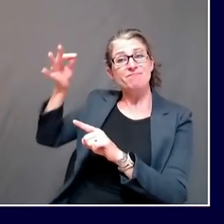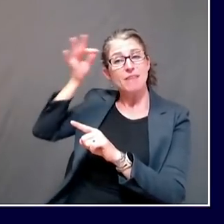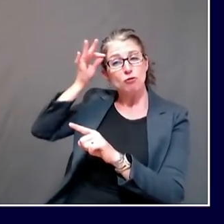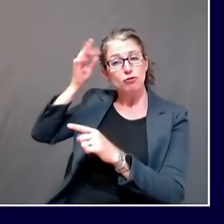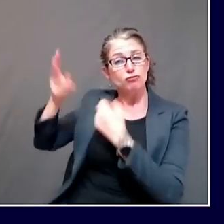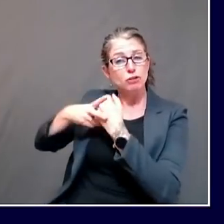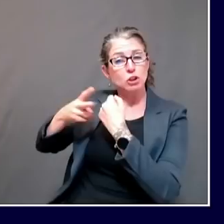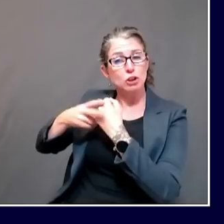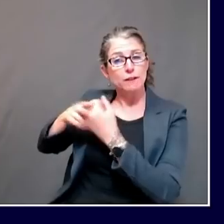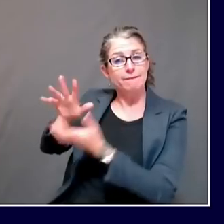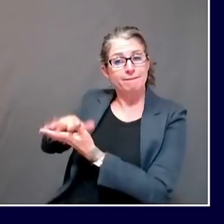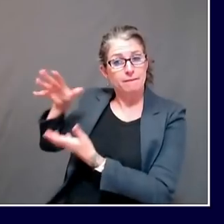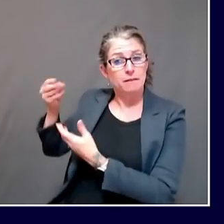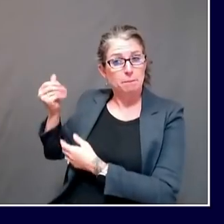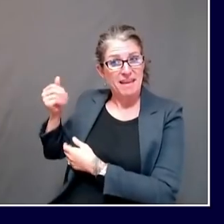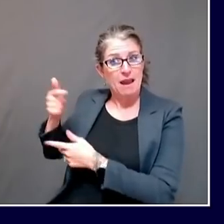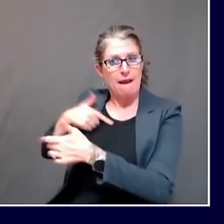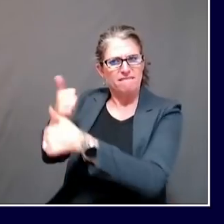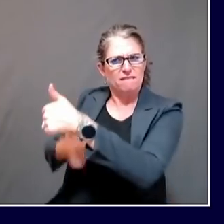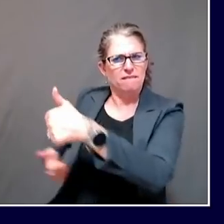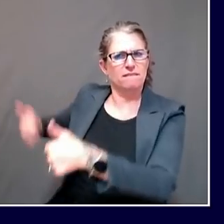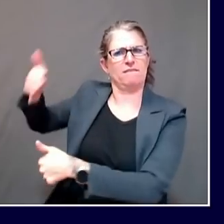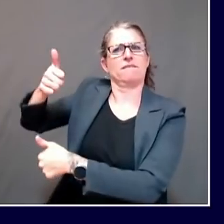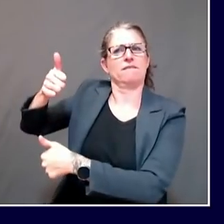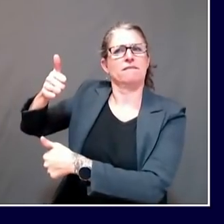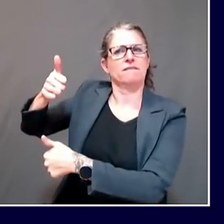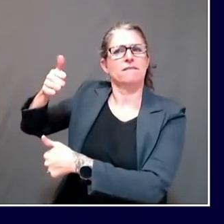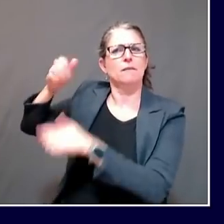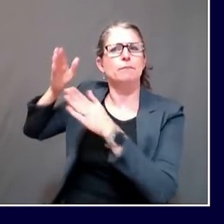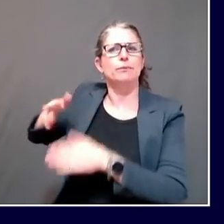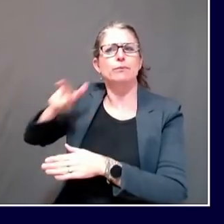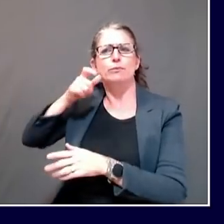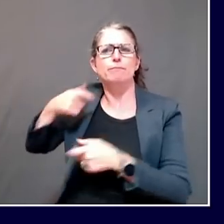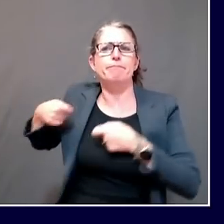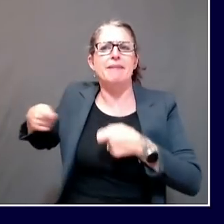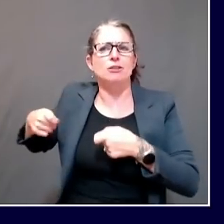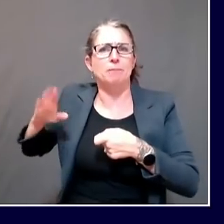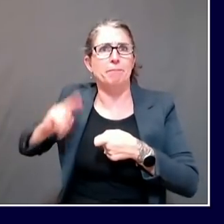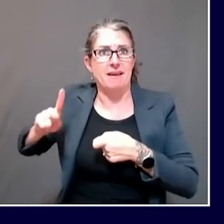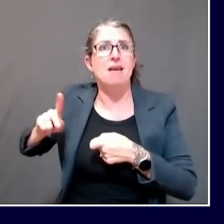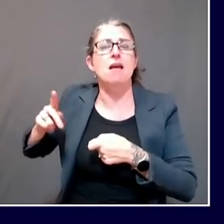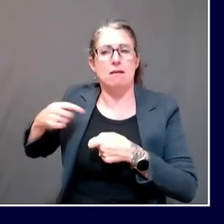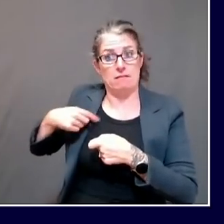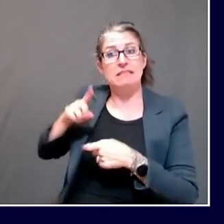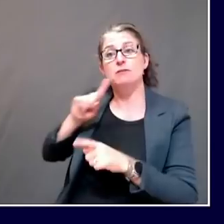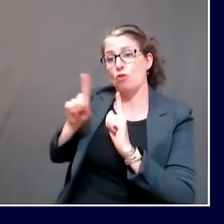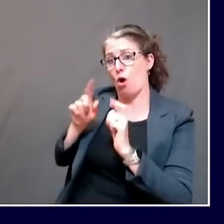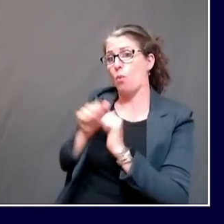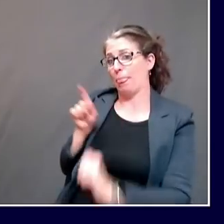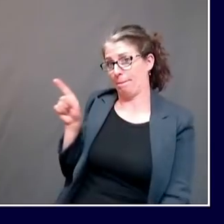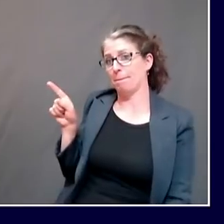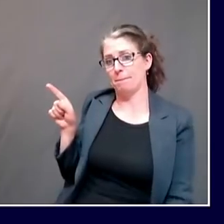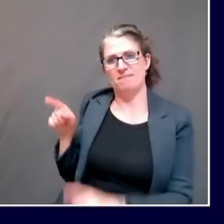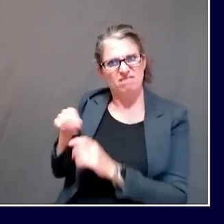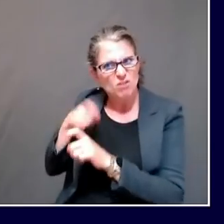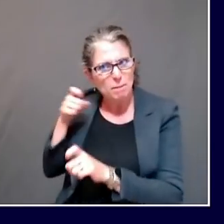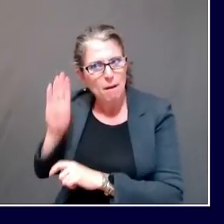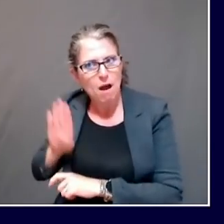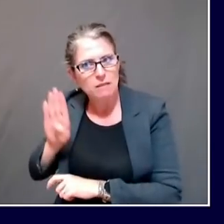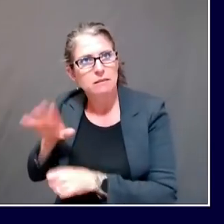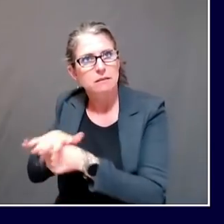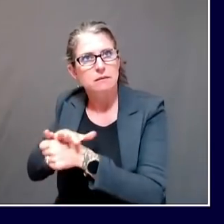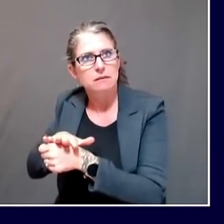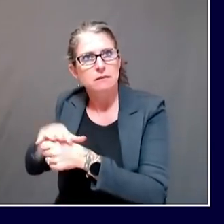Maine economy, during this pandemic of whatever length it takes, however long it takes to fight this